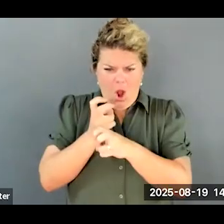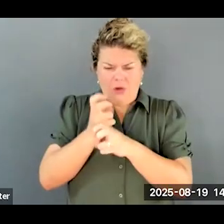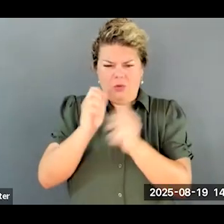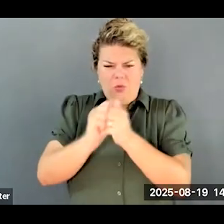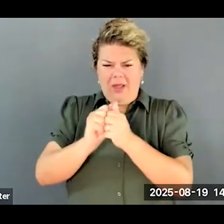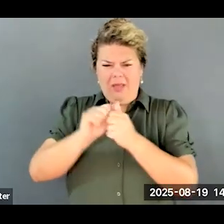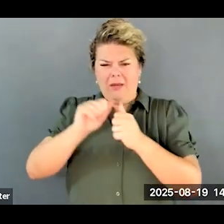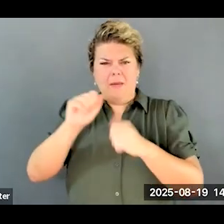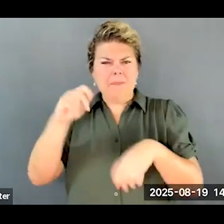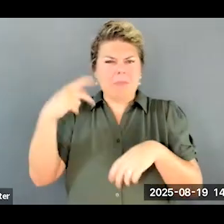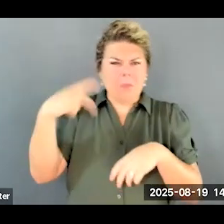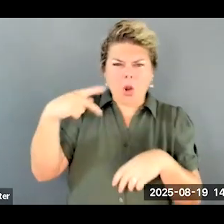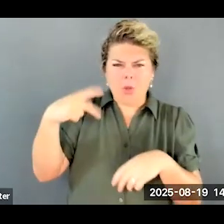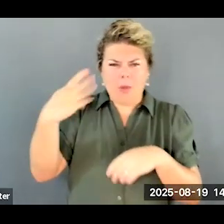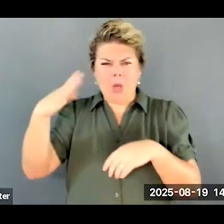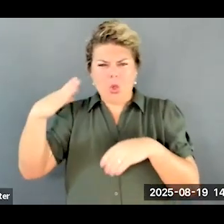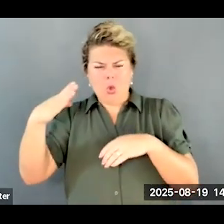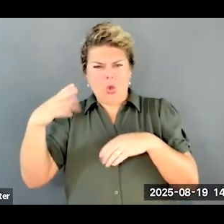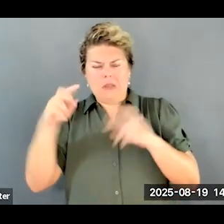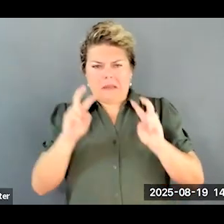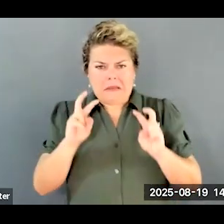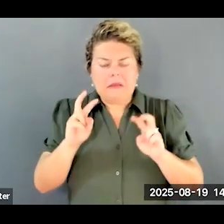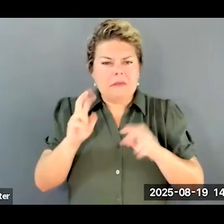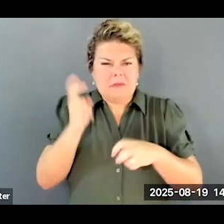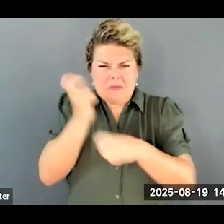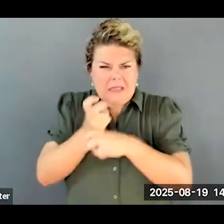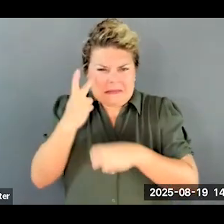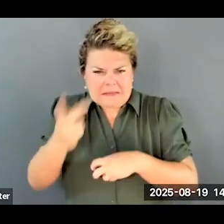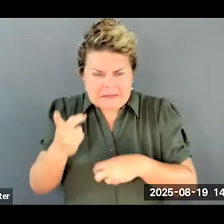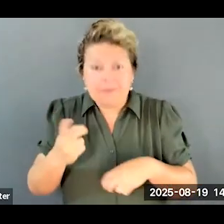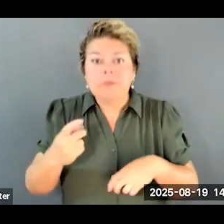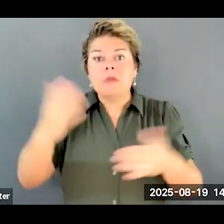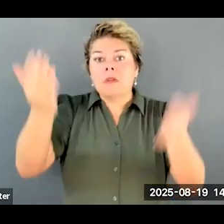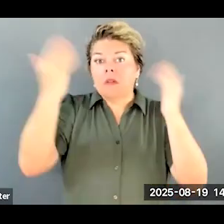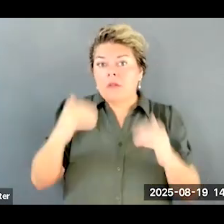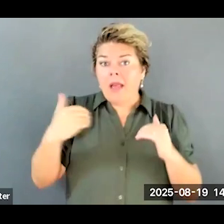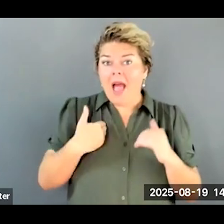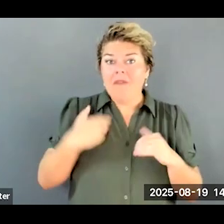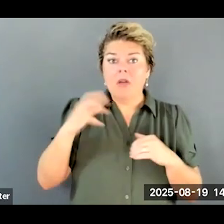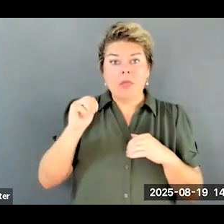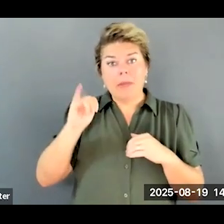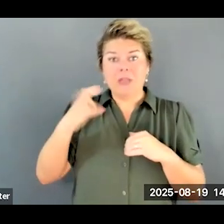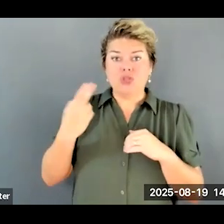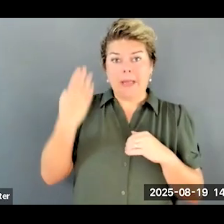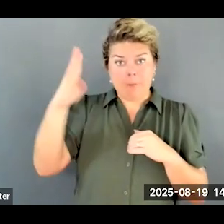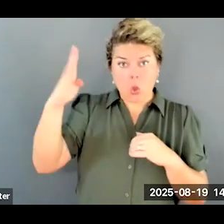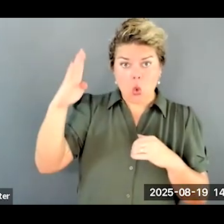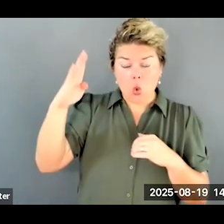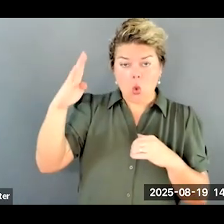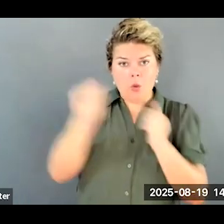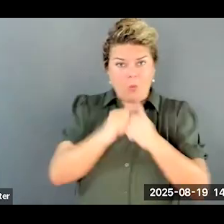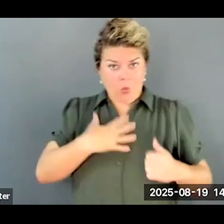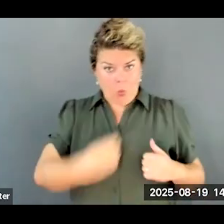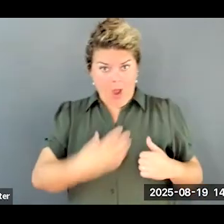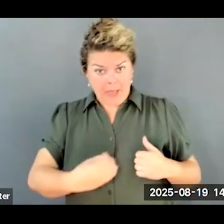are saying. Whereas something with high contrast, we have the Michigan blue on our white background. This is easier to read,